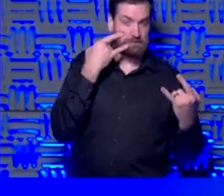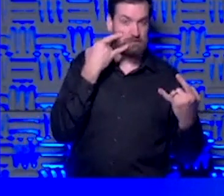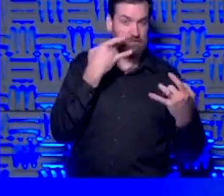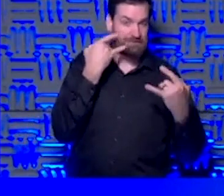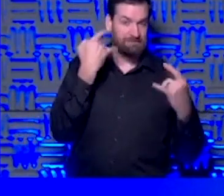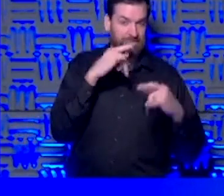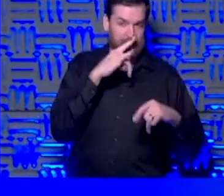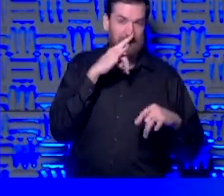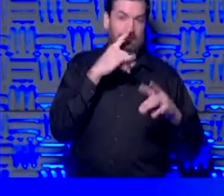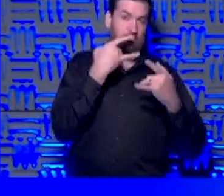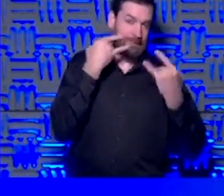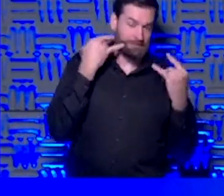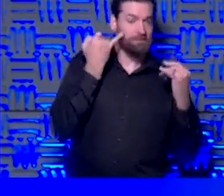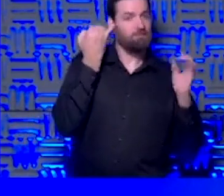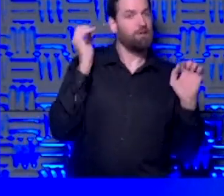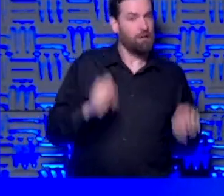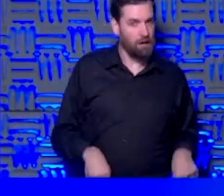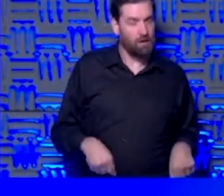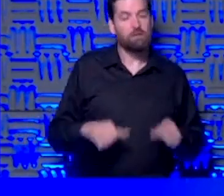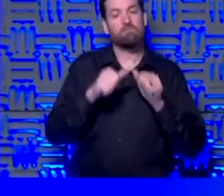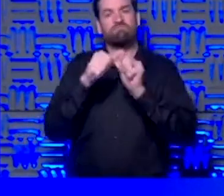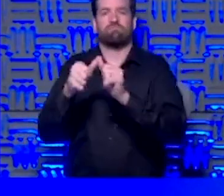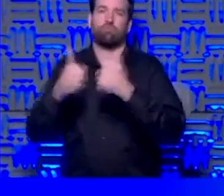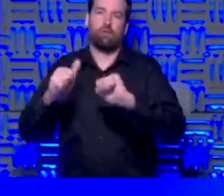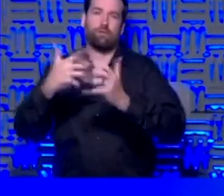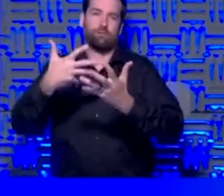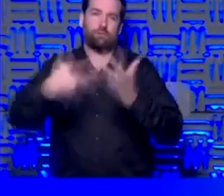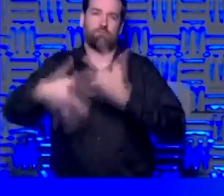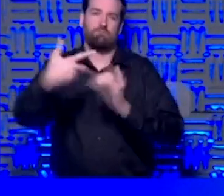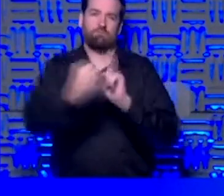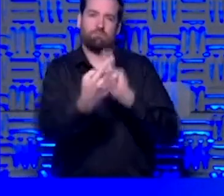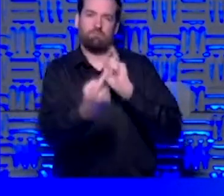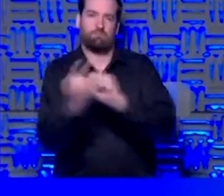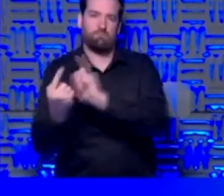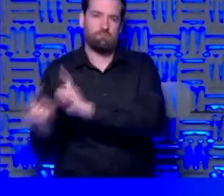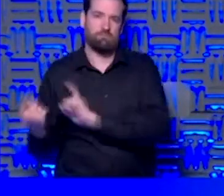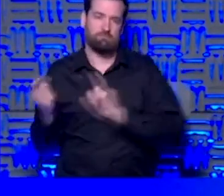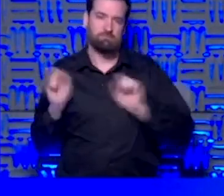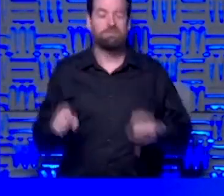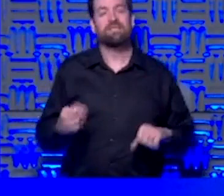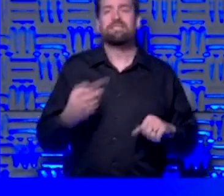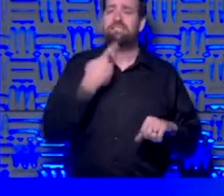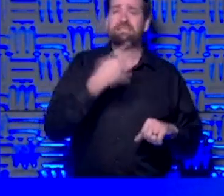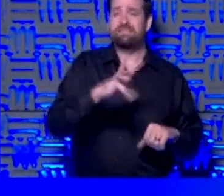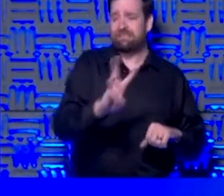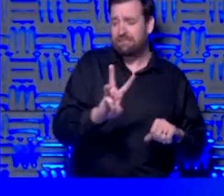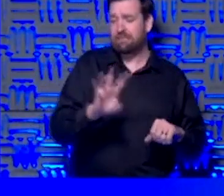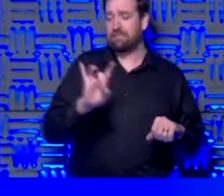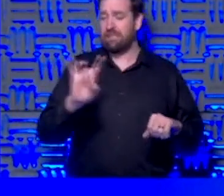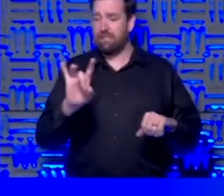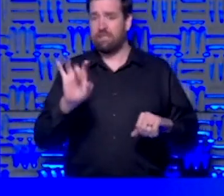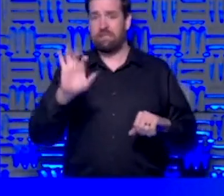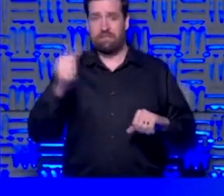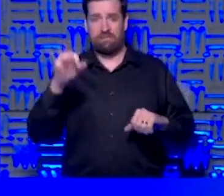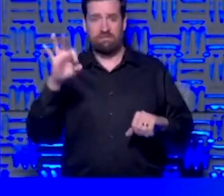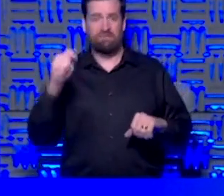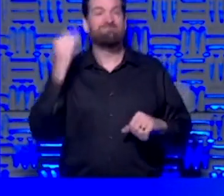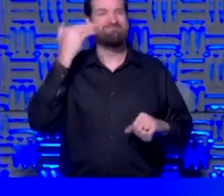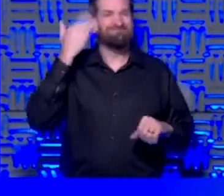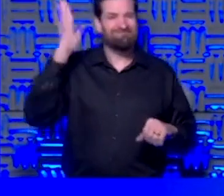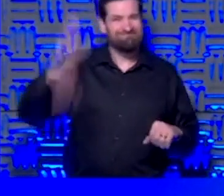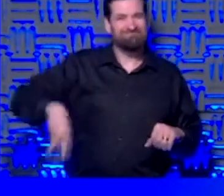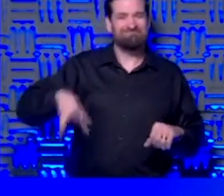to wear it, and continue to try and maintain the distance as much as possible. I know we say 6, 8, 10 feet. Certainly we know the World